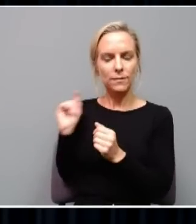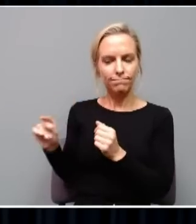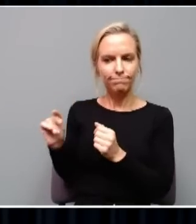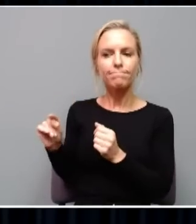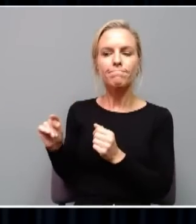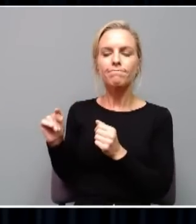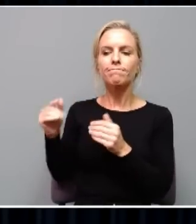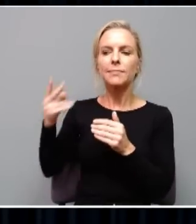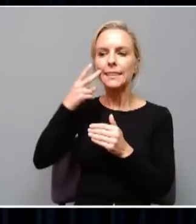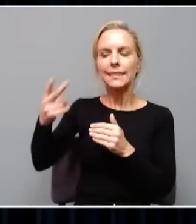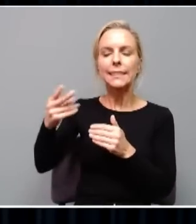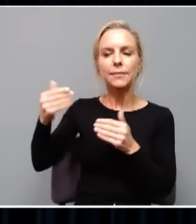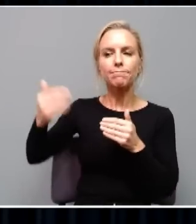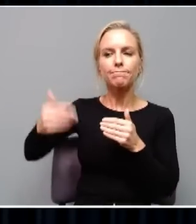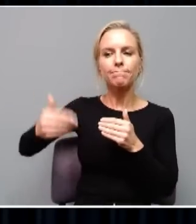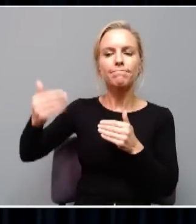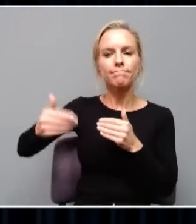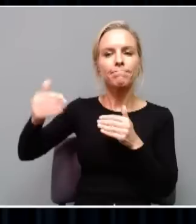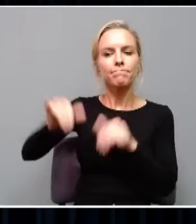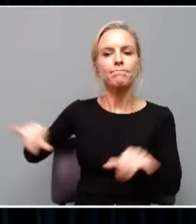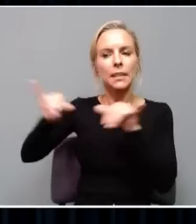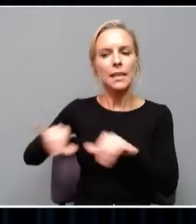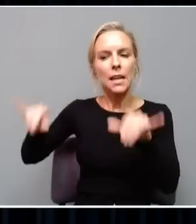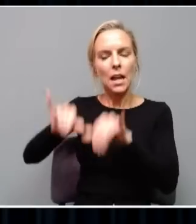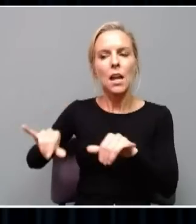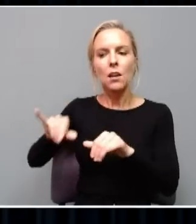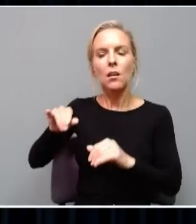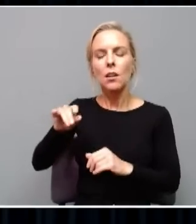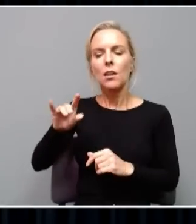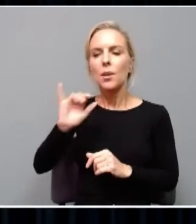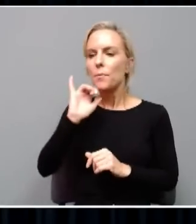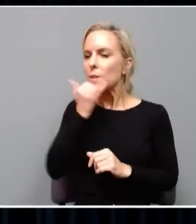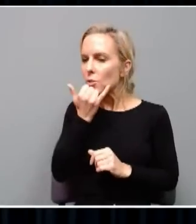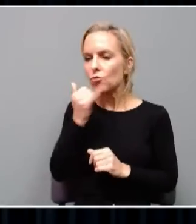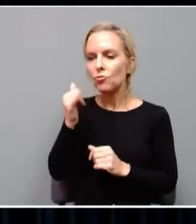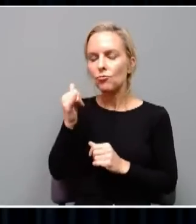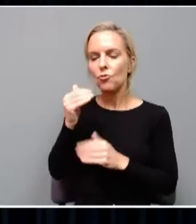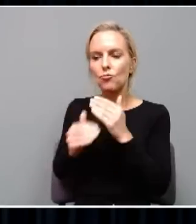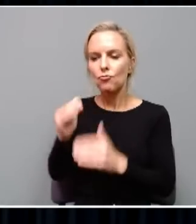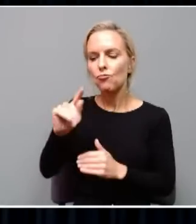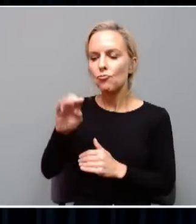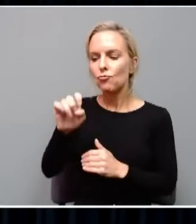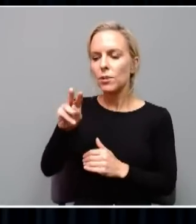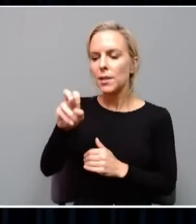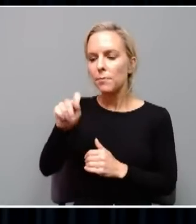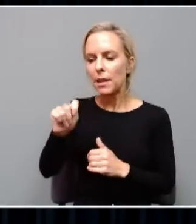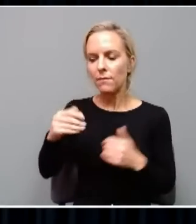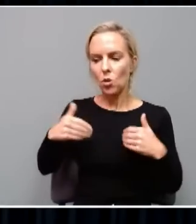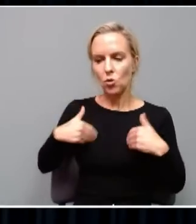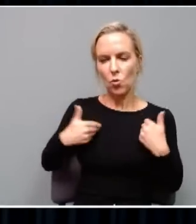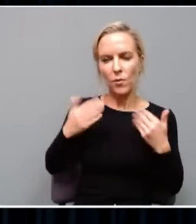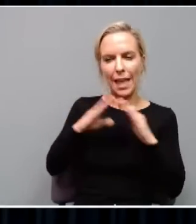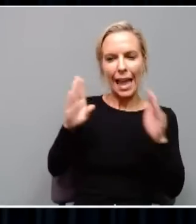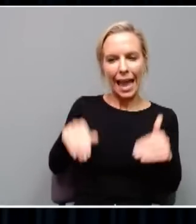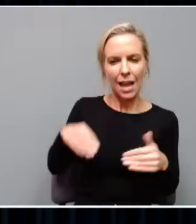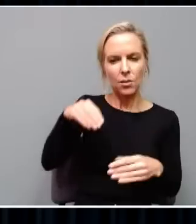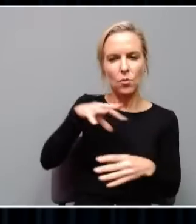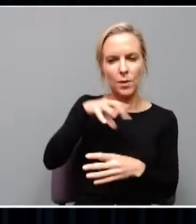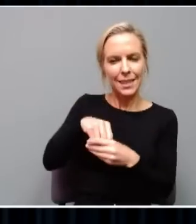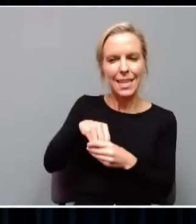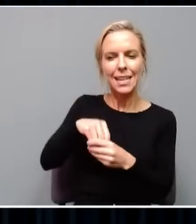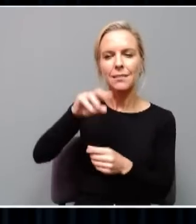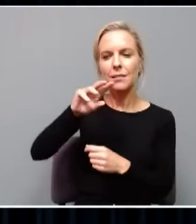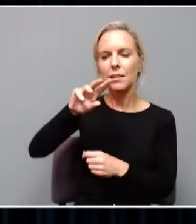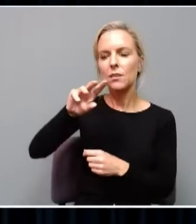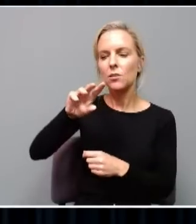of mistreatment of youths housed at juvenile justice facilities across Kentucky in recent